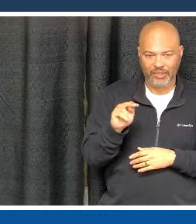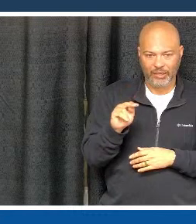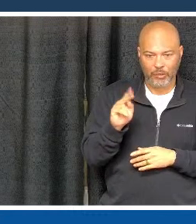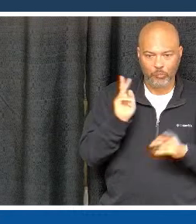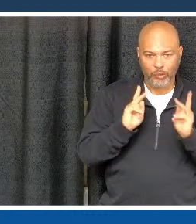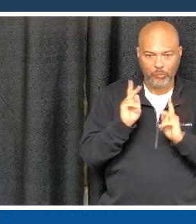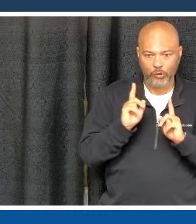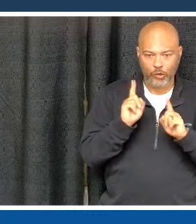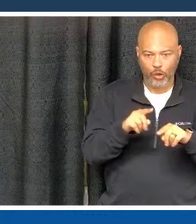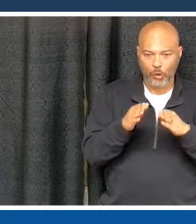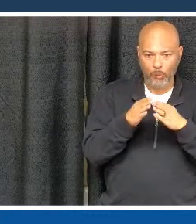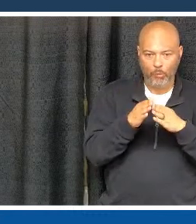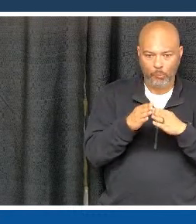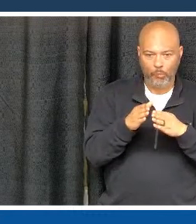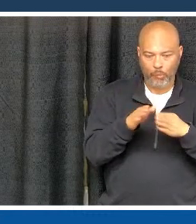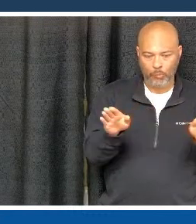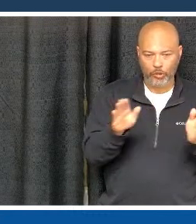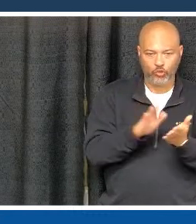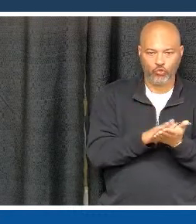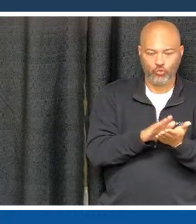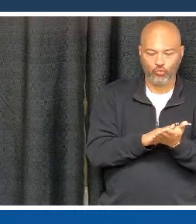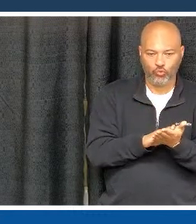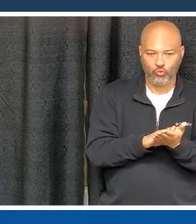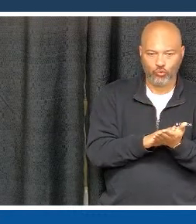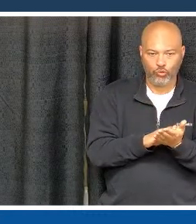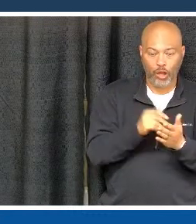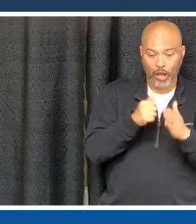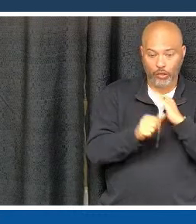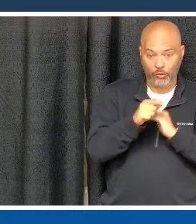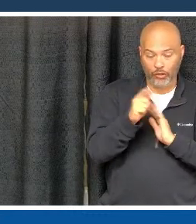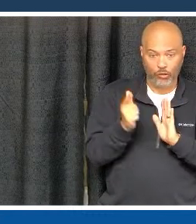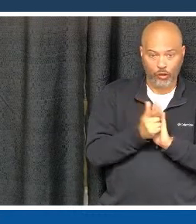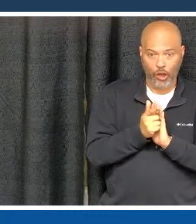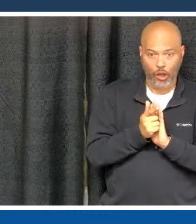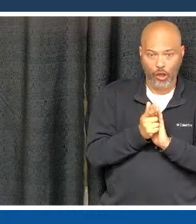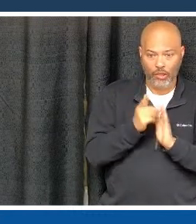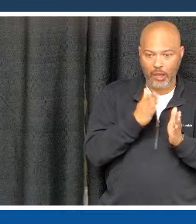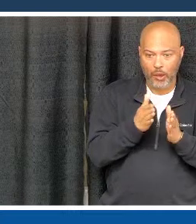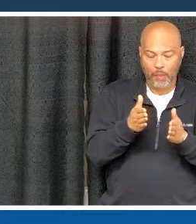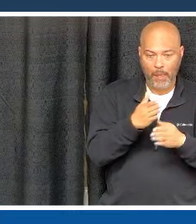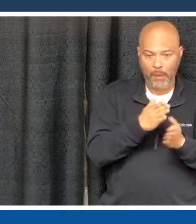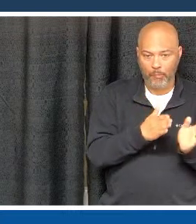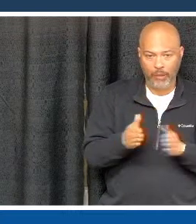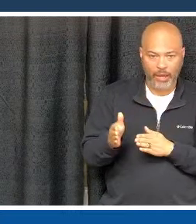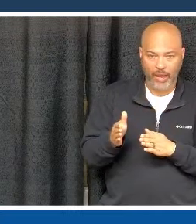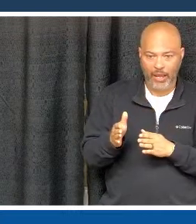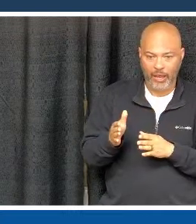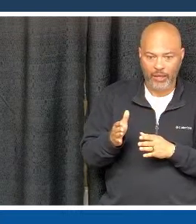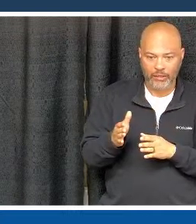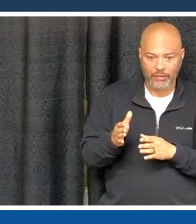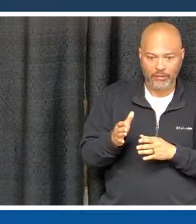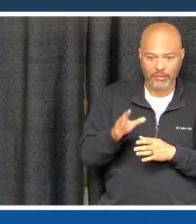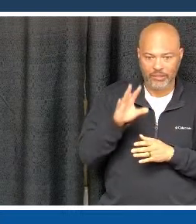children go to public school. Under this law, they plan to provide